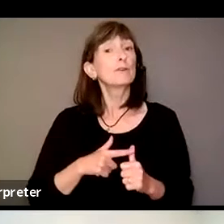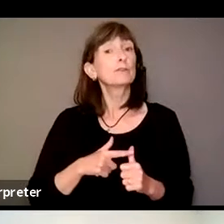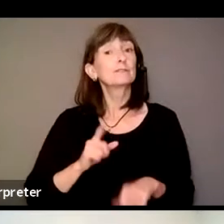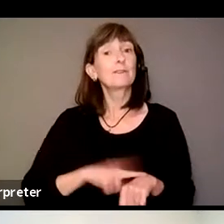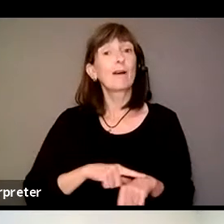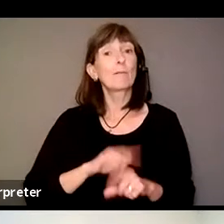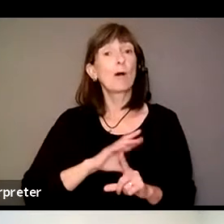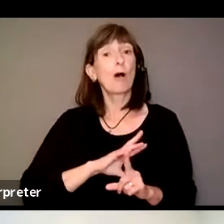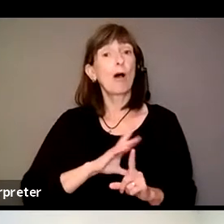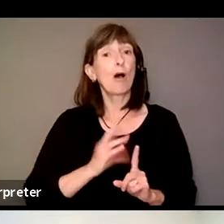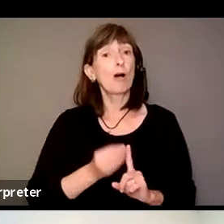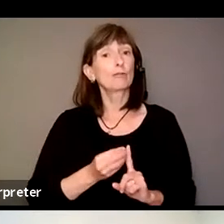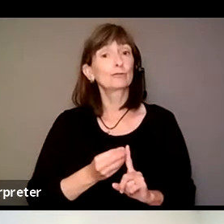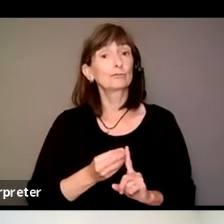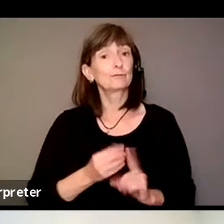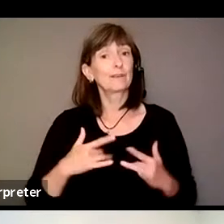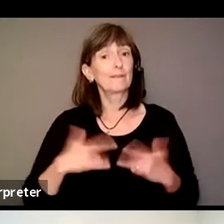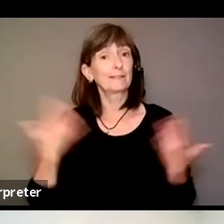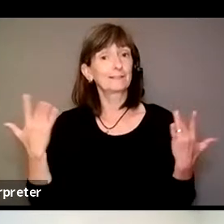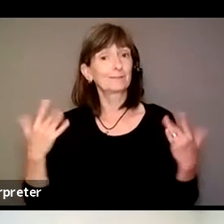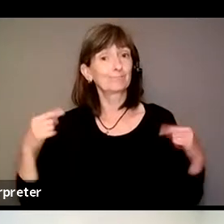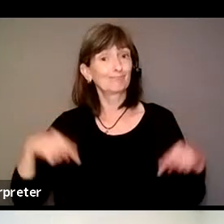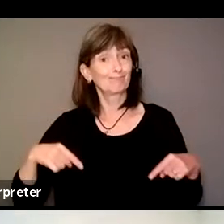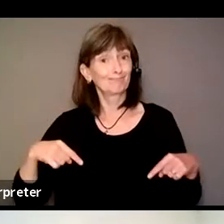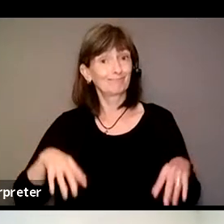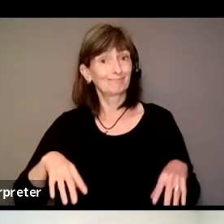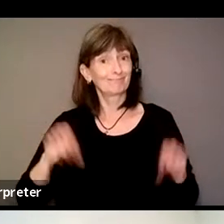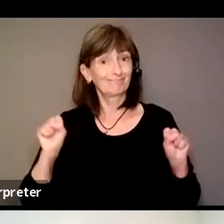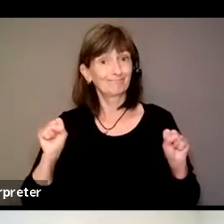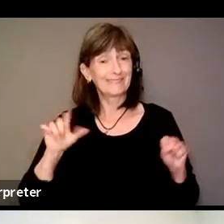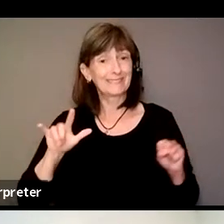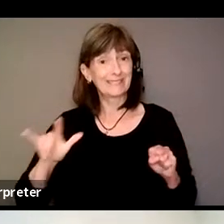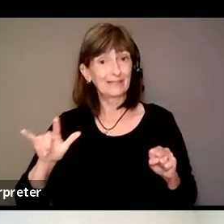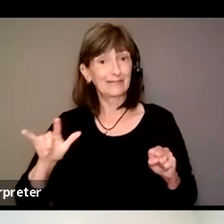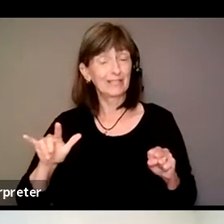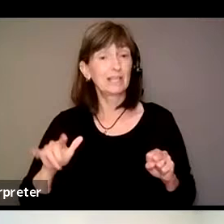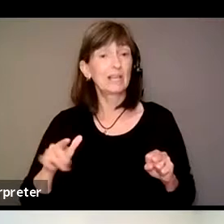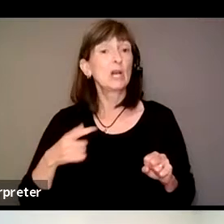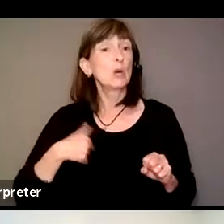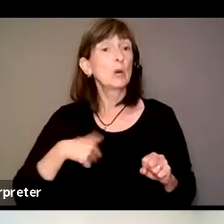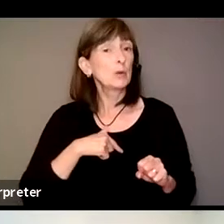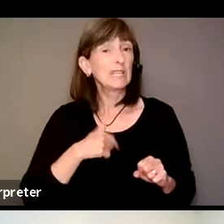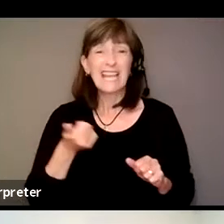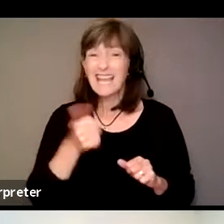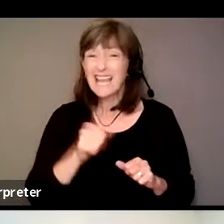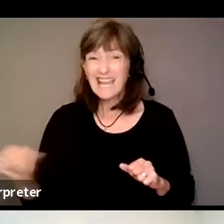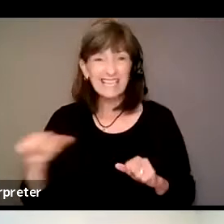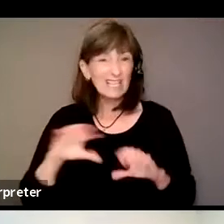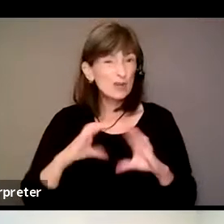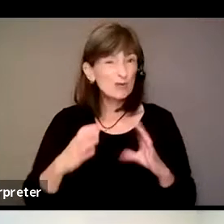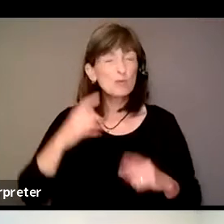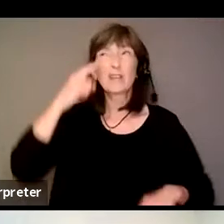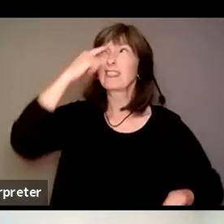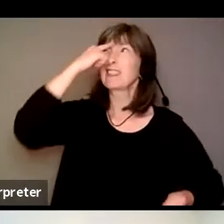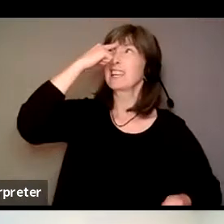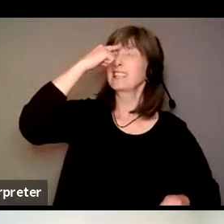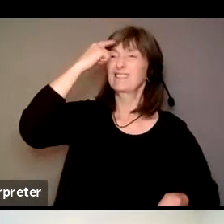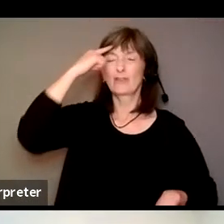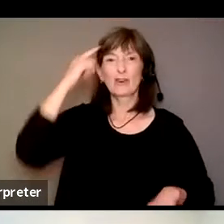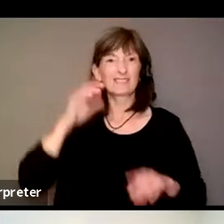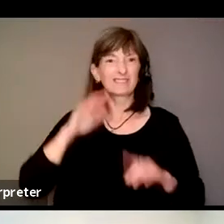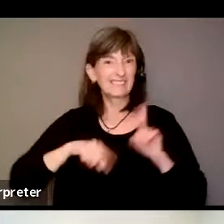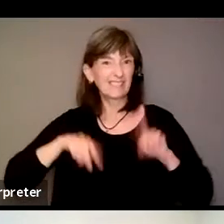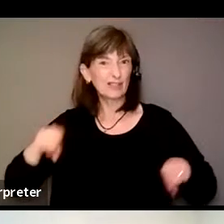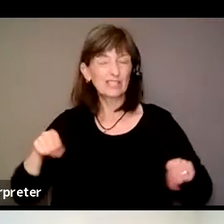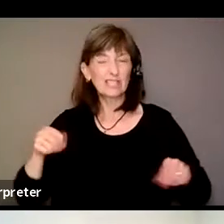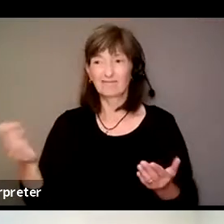event that was hosted in Stephenville. And what it was, we invited every group that we could reach out to, and